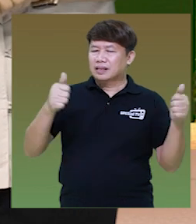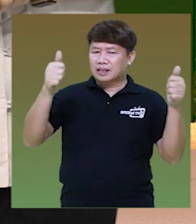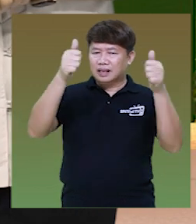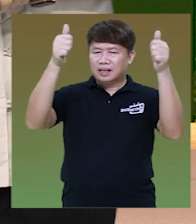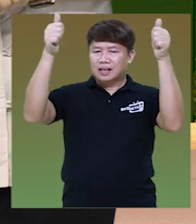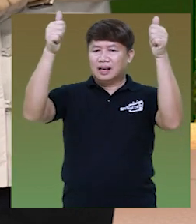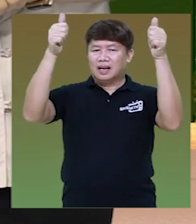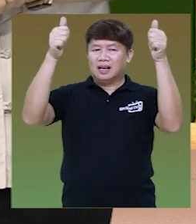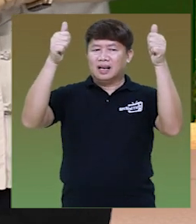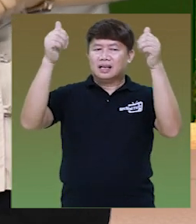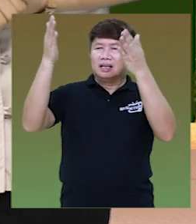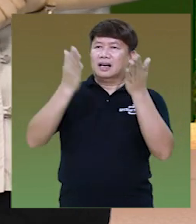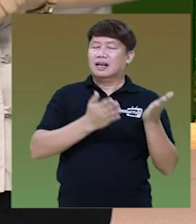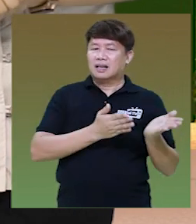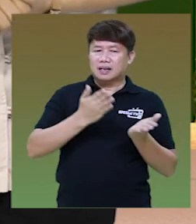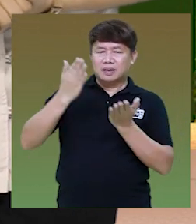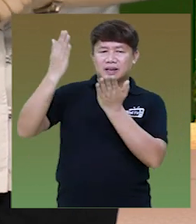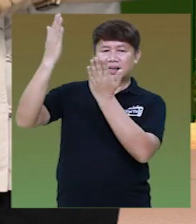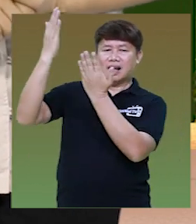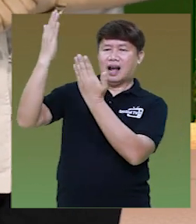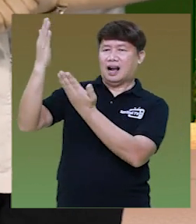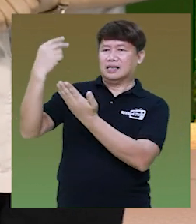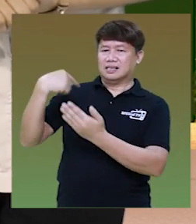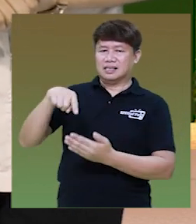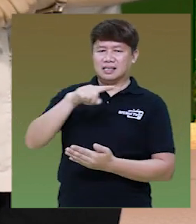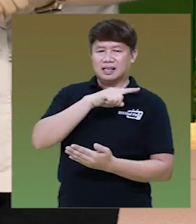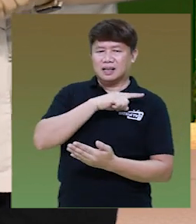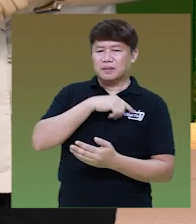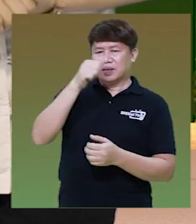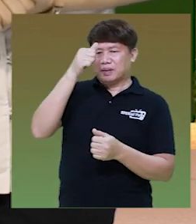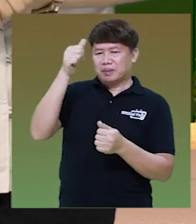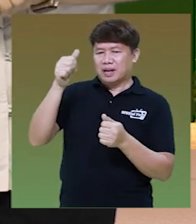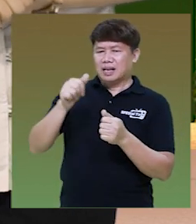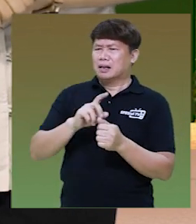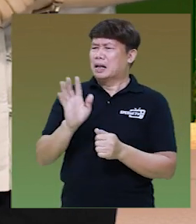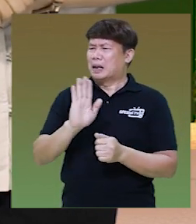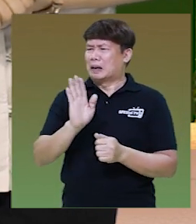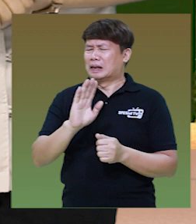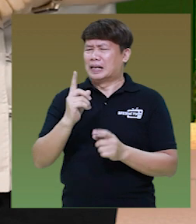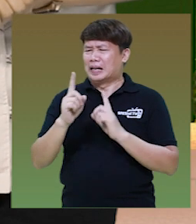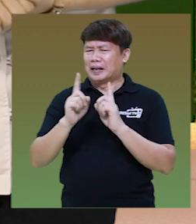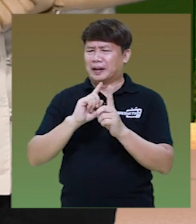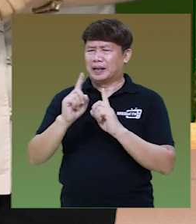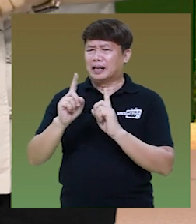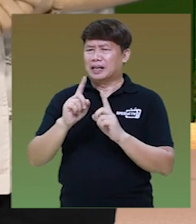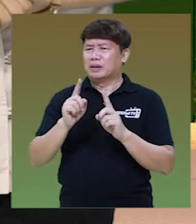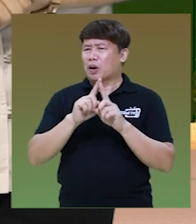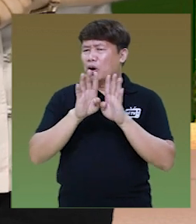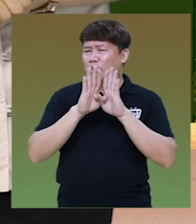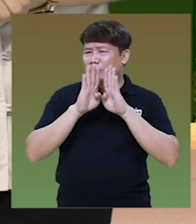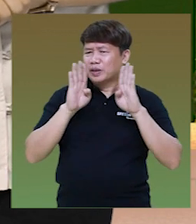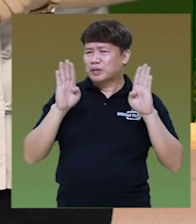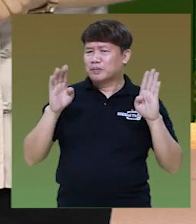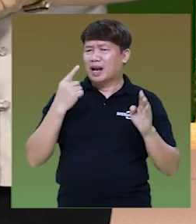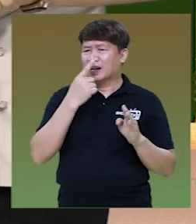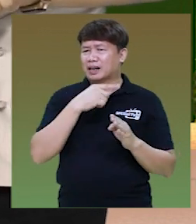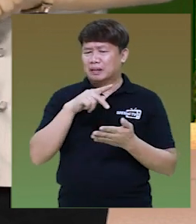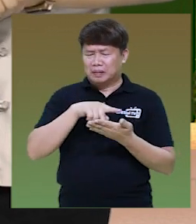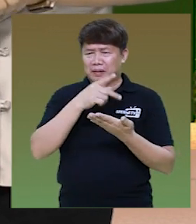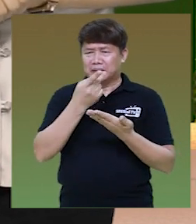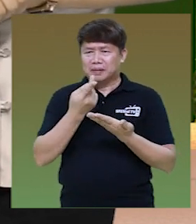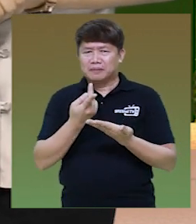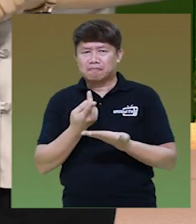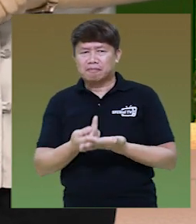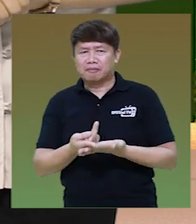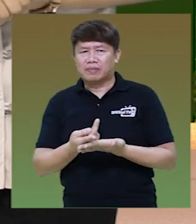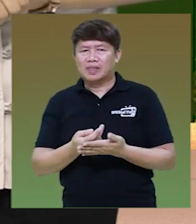with us. But remember not to talk. If you open your mouth, you will fall." The